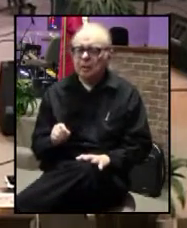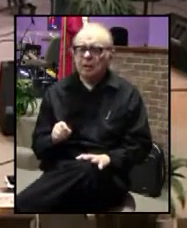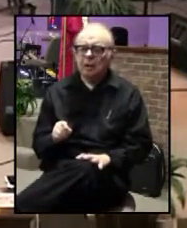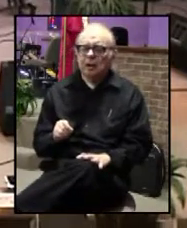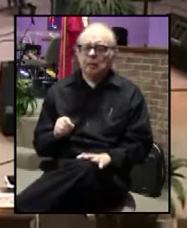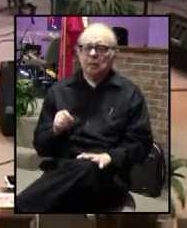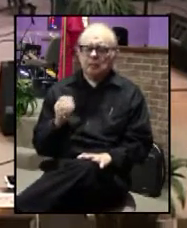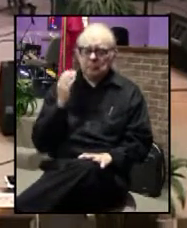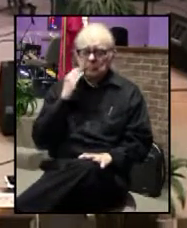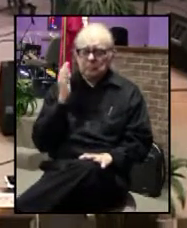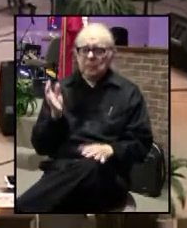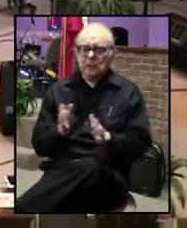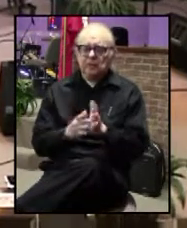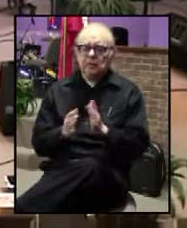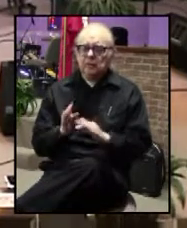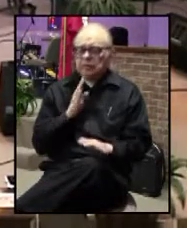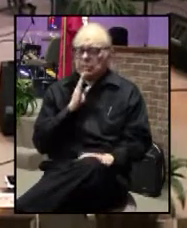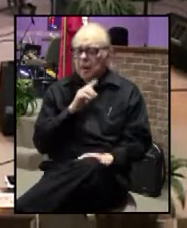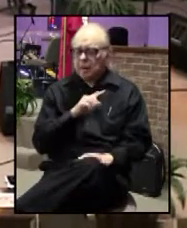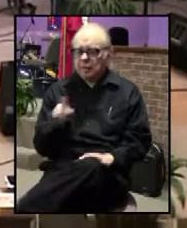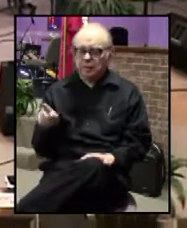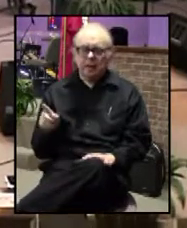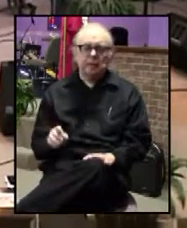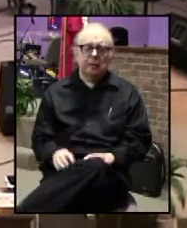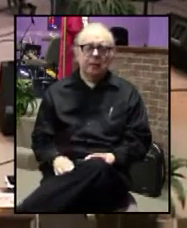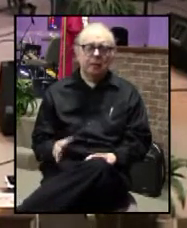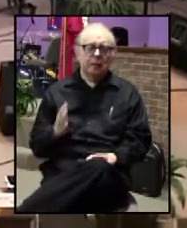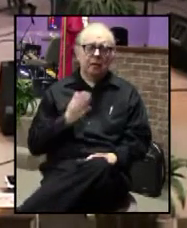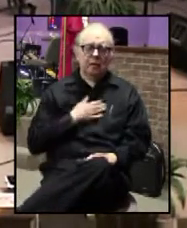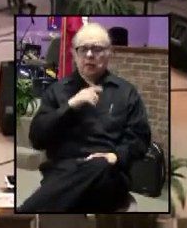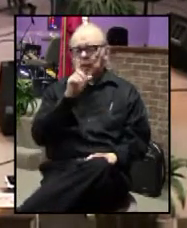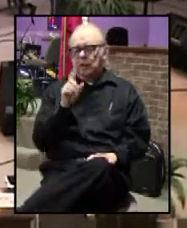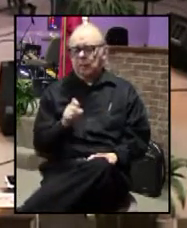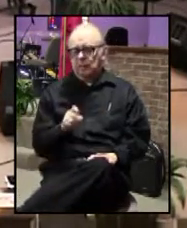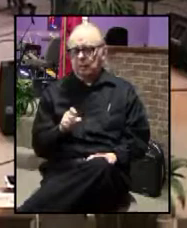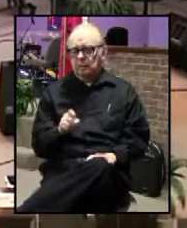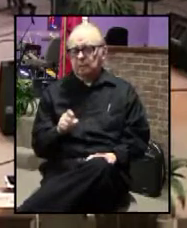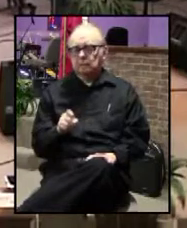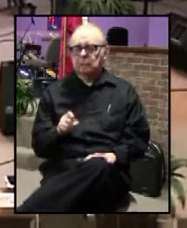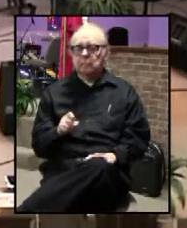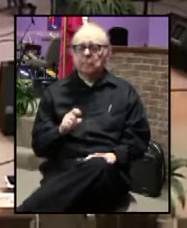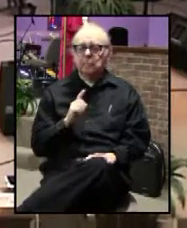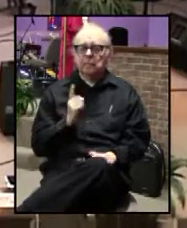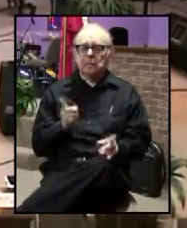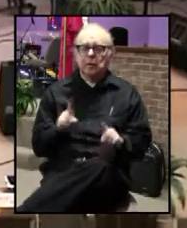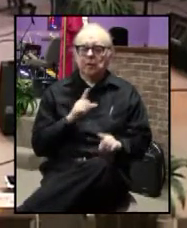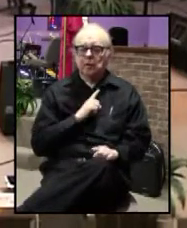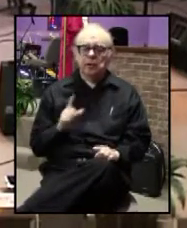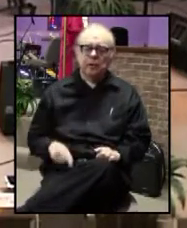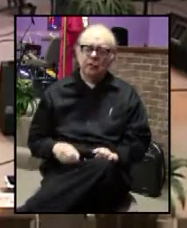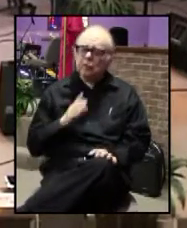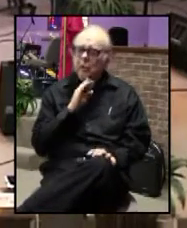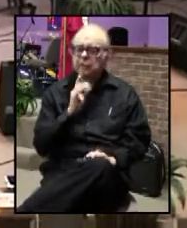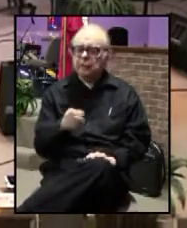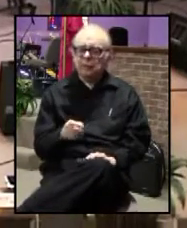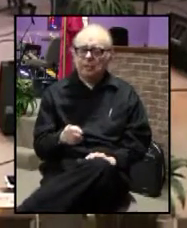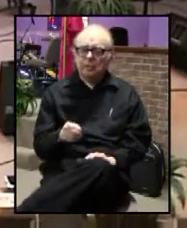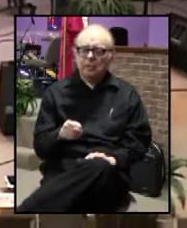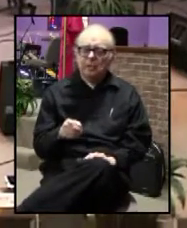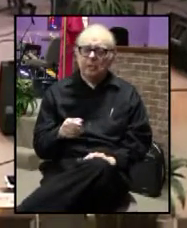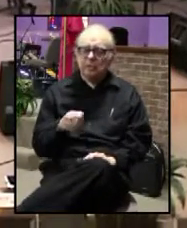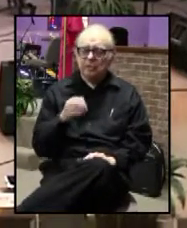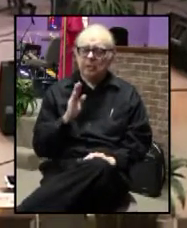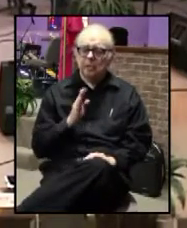knew it was Jesus speaking to them. My question to you is this, is that when the Lord speaks to you, or